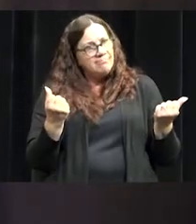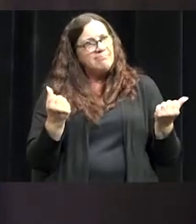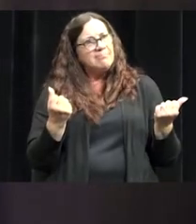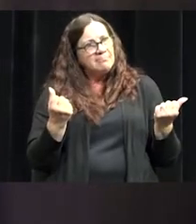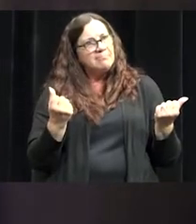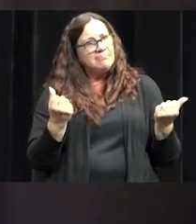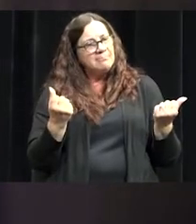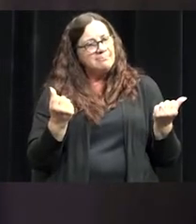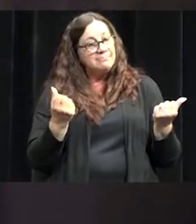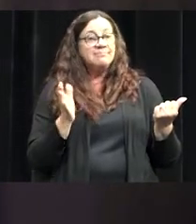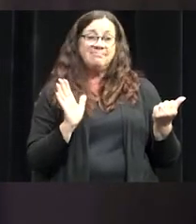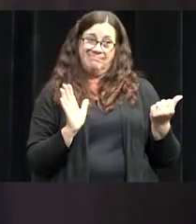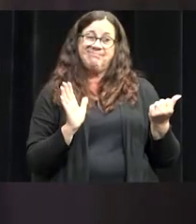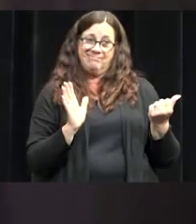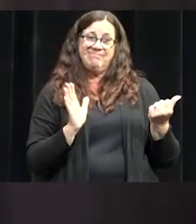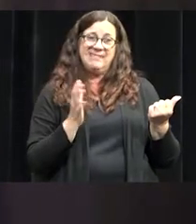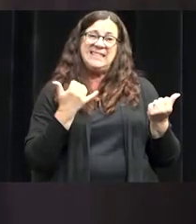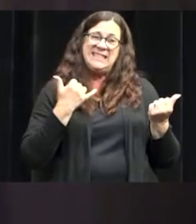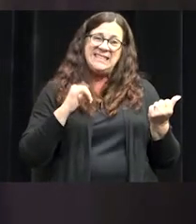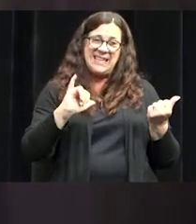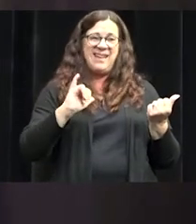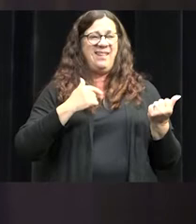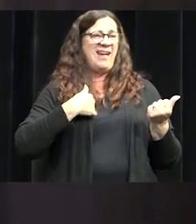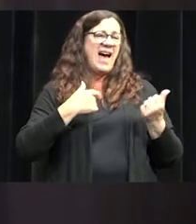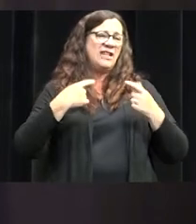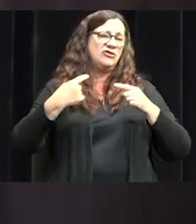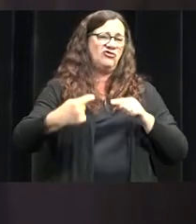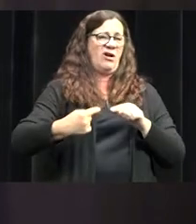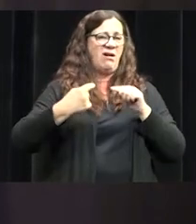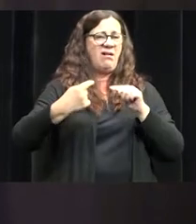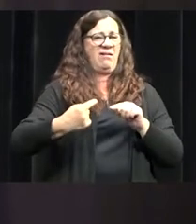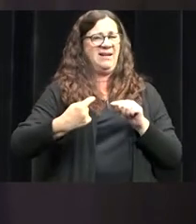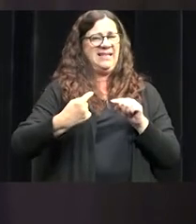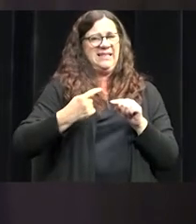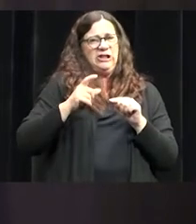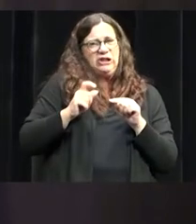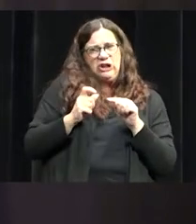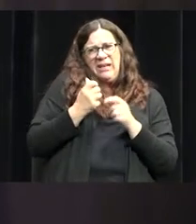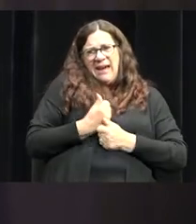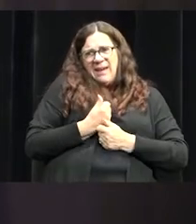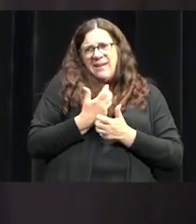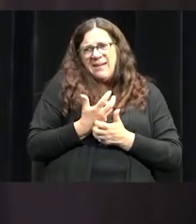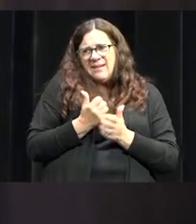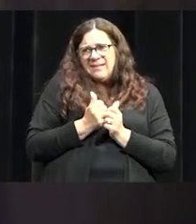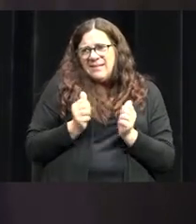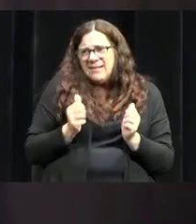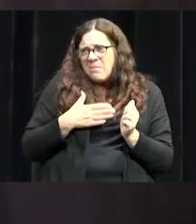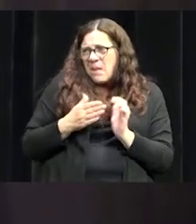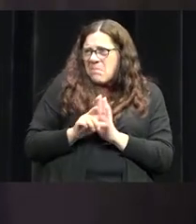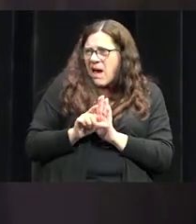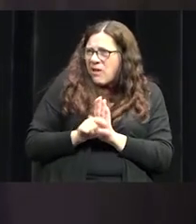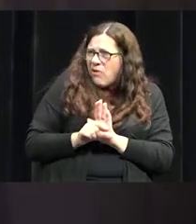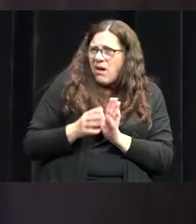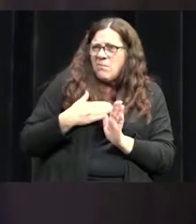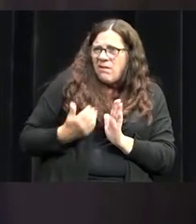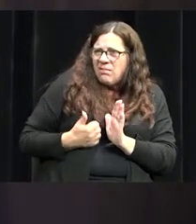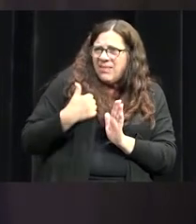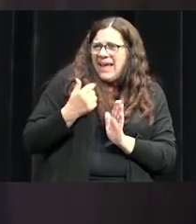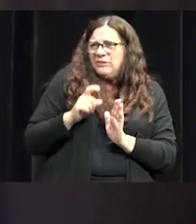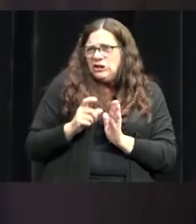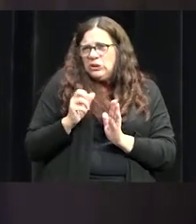struggled in trying to decide whether to share my background with all of you here today what i want you to see is a